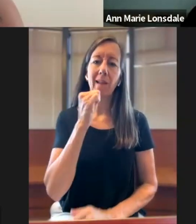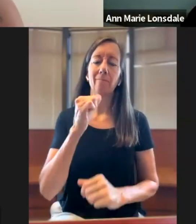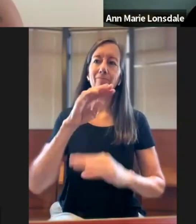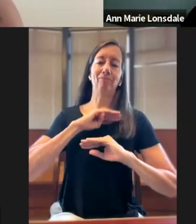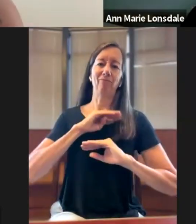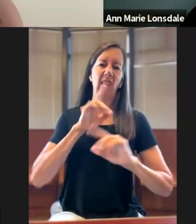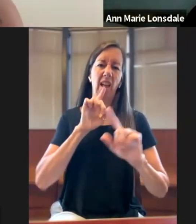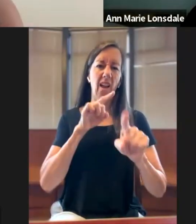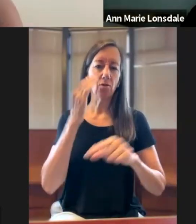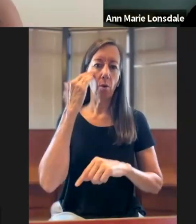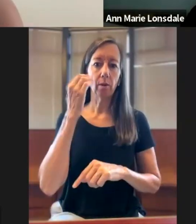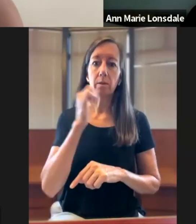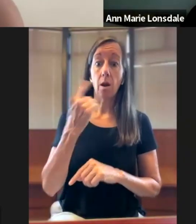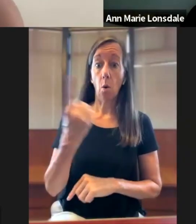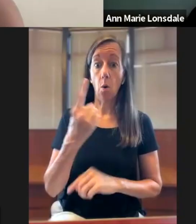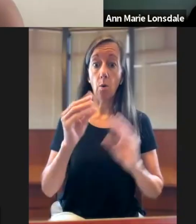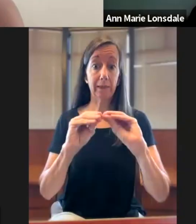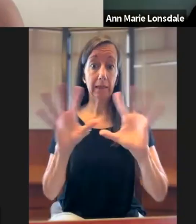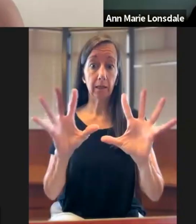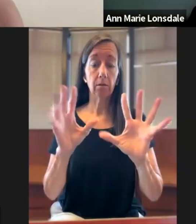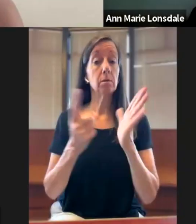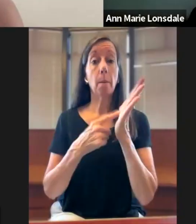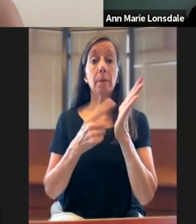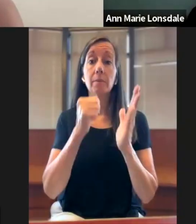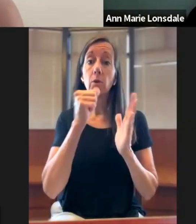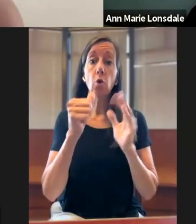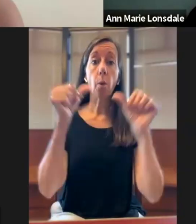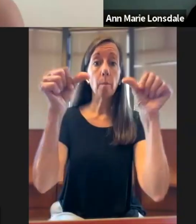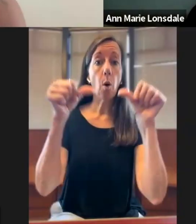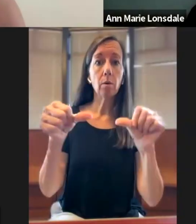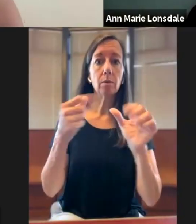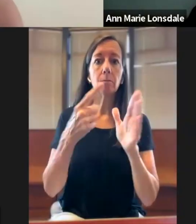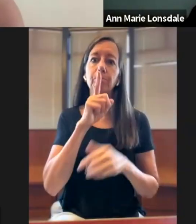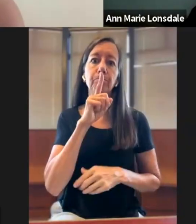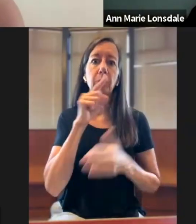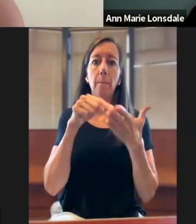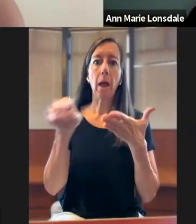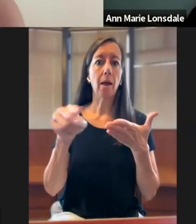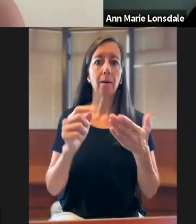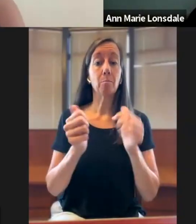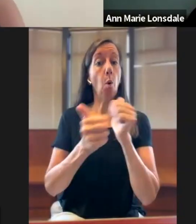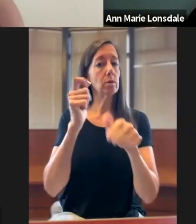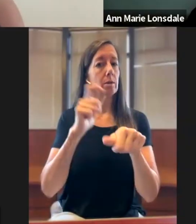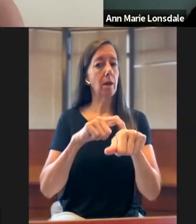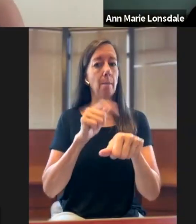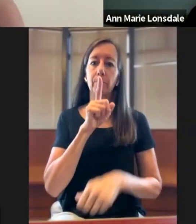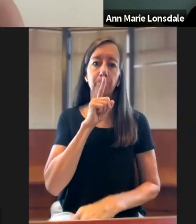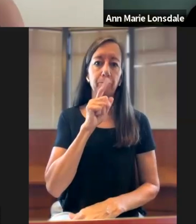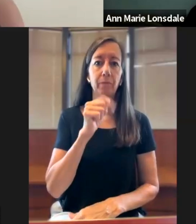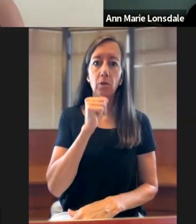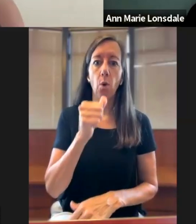a clear-cut thing. Sometimes they don't post what they're paying. Most of the time they don't. So you really